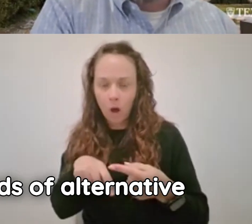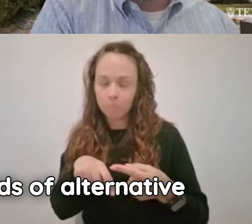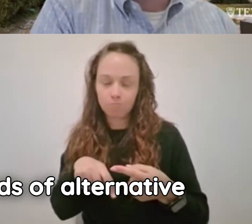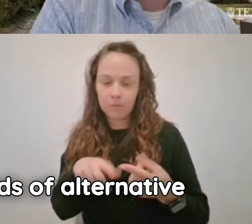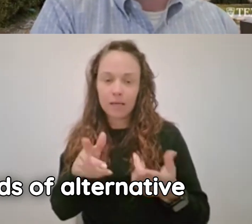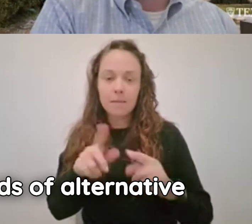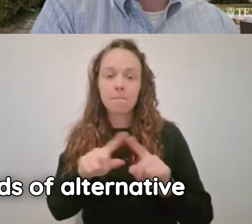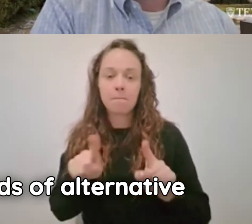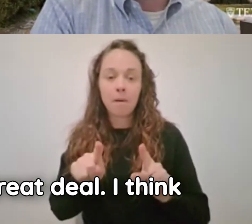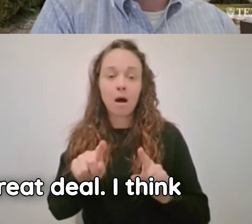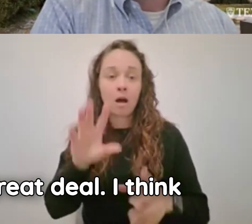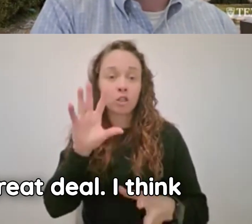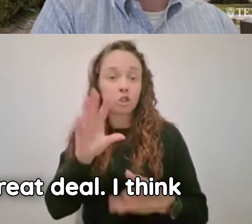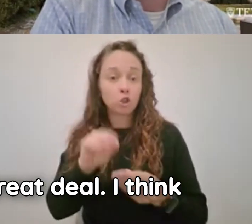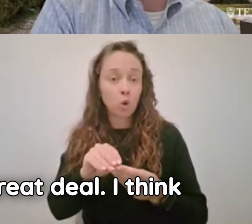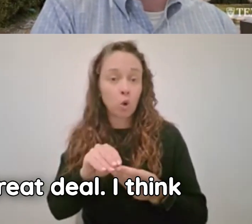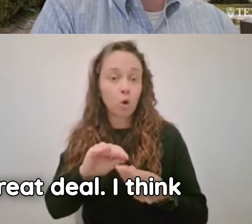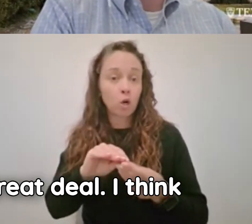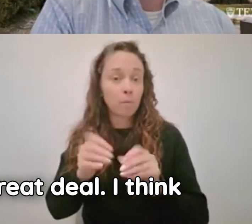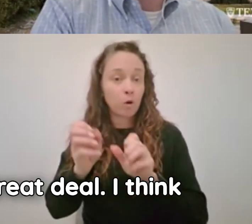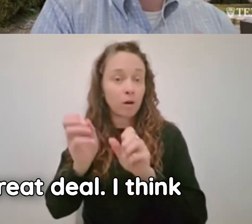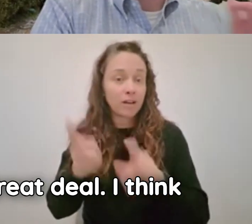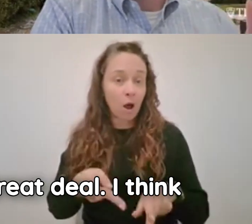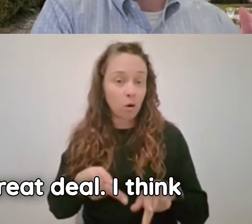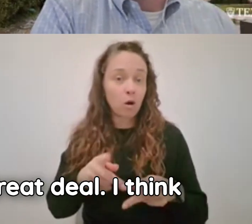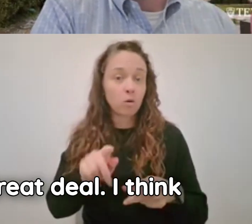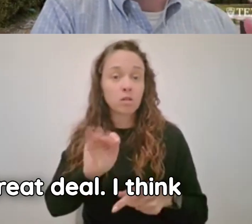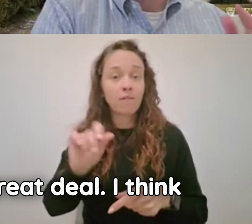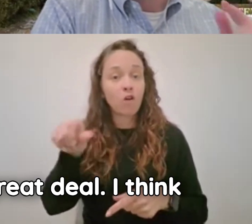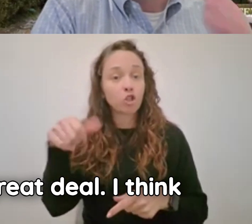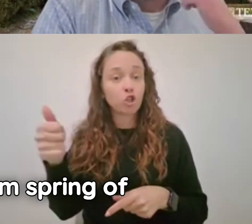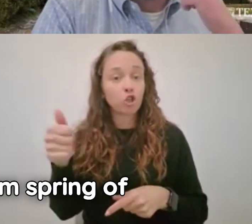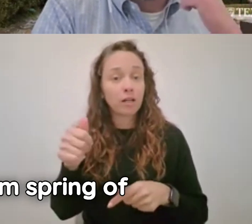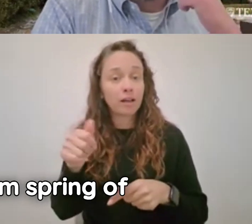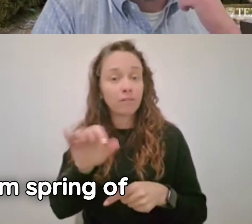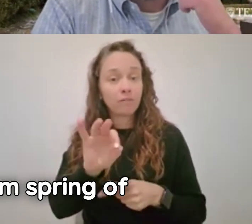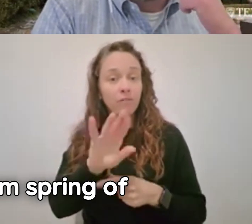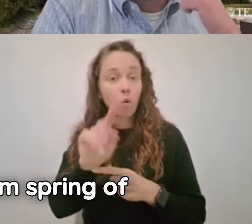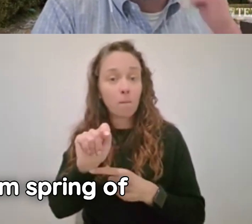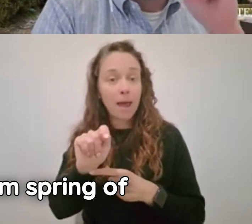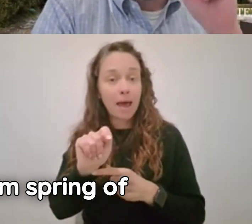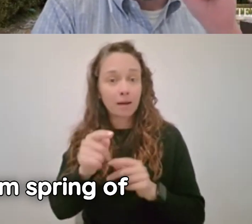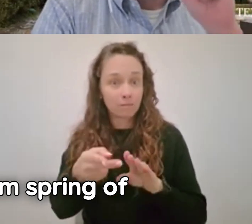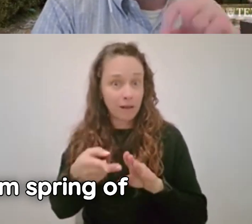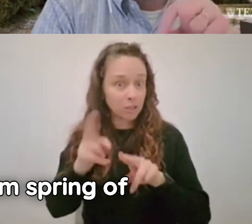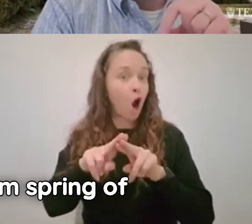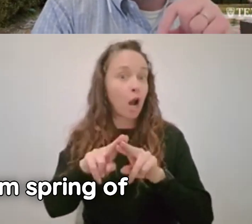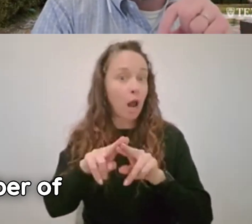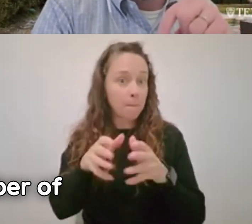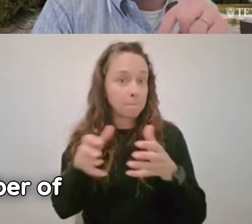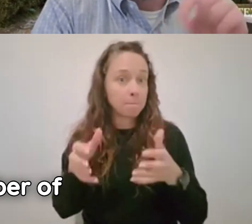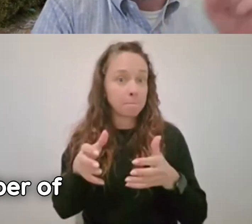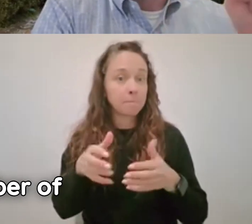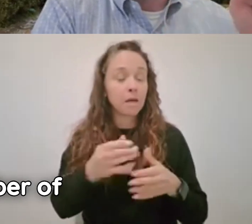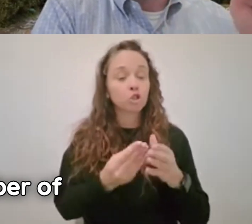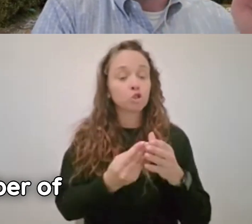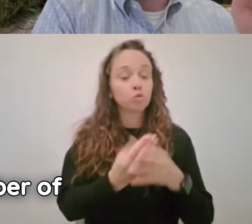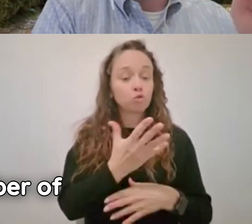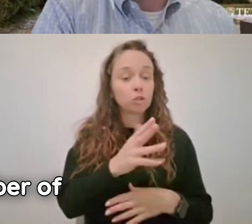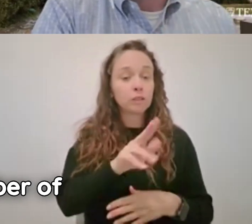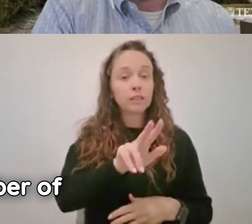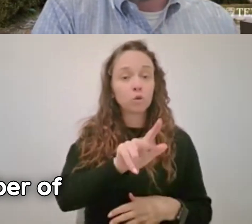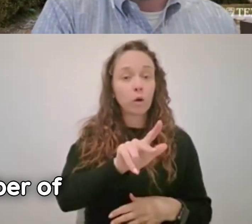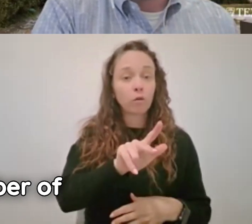of downloads of alternative formats has gone up a great deal. I think when I had looked at from spring of 23